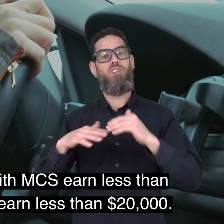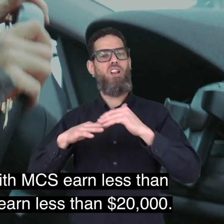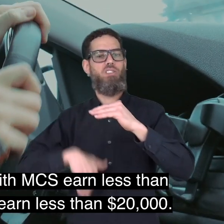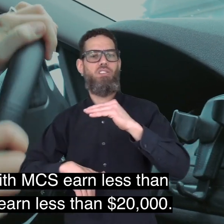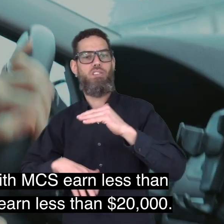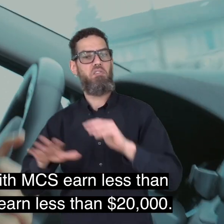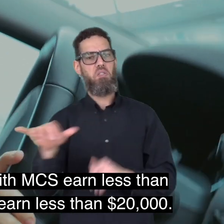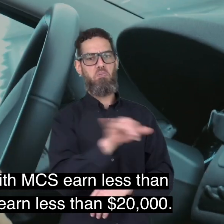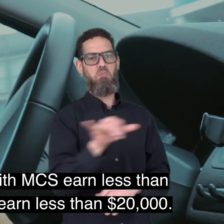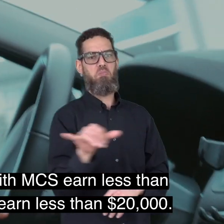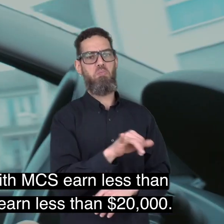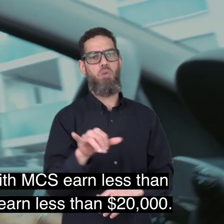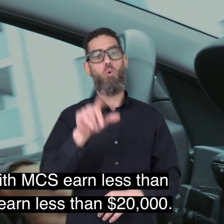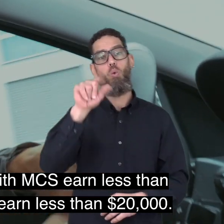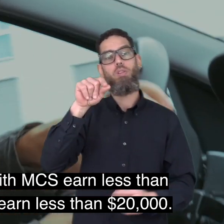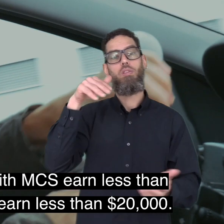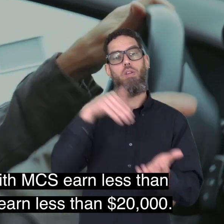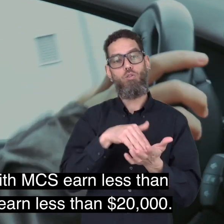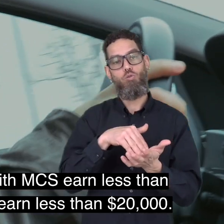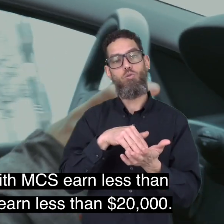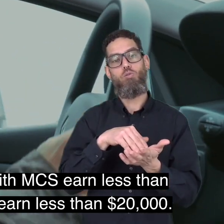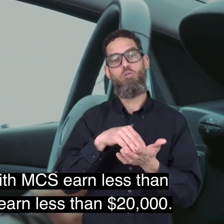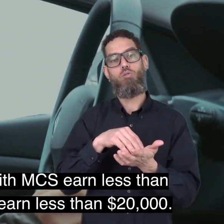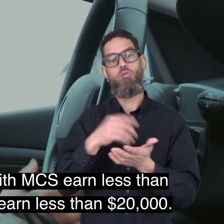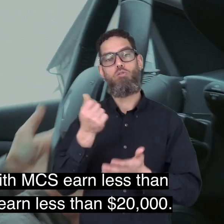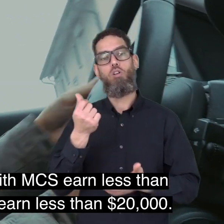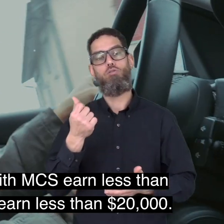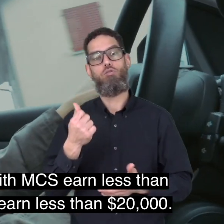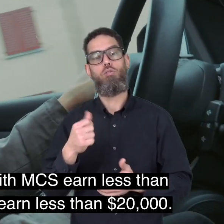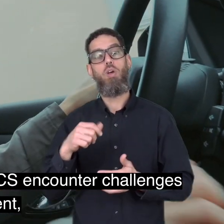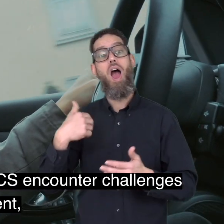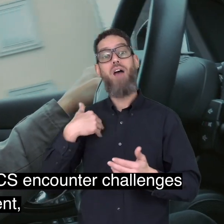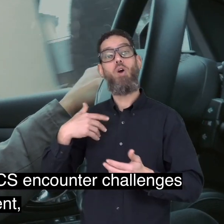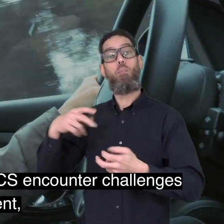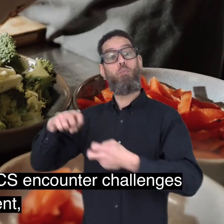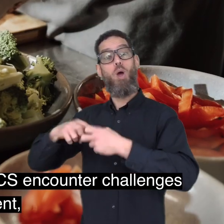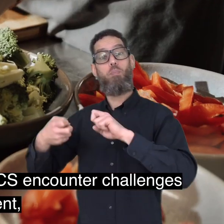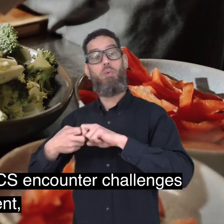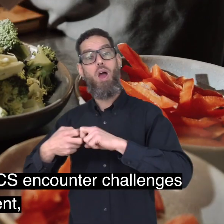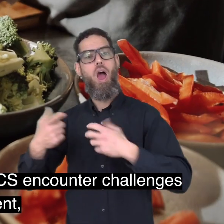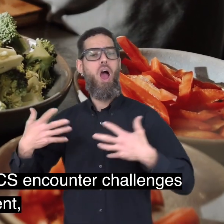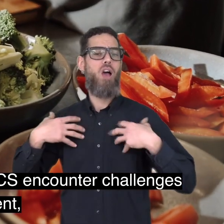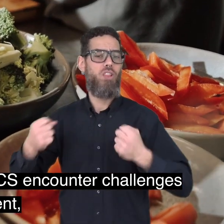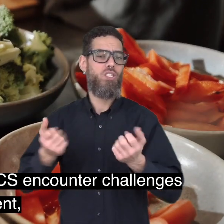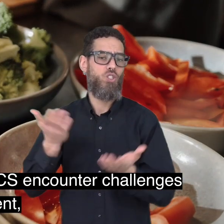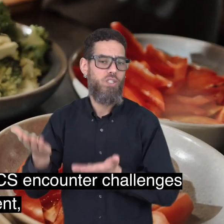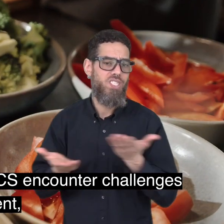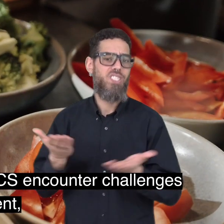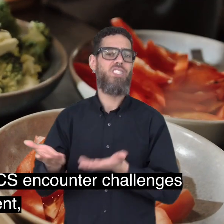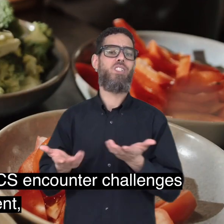When compared to the general population, people with MCS encounter challenges accessing healthcare and employment, and